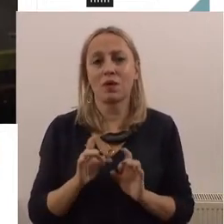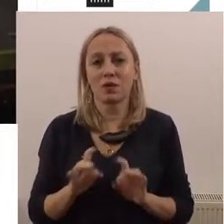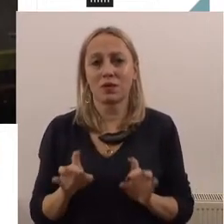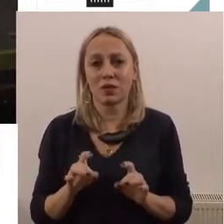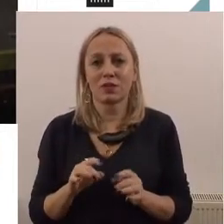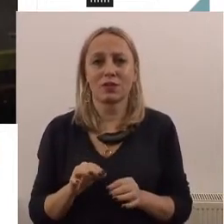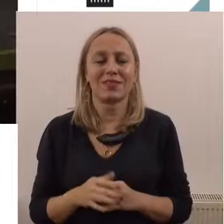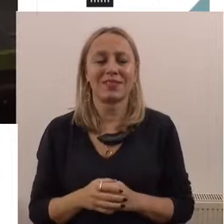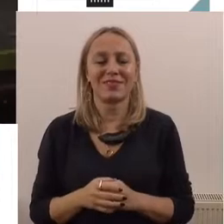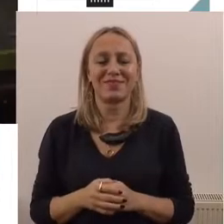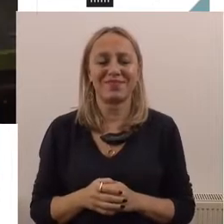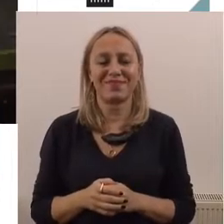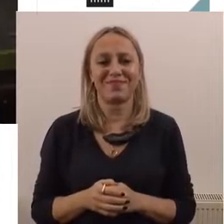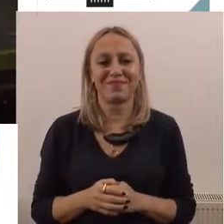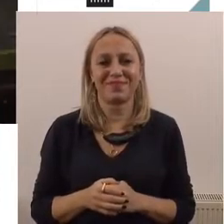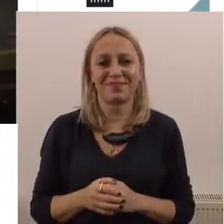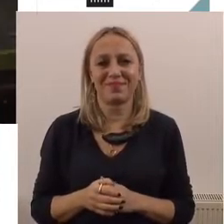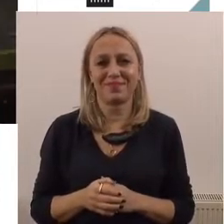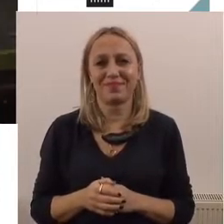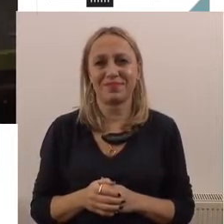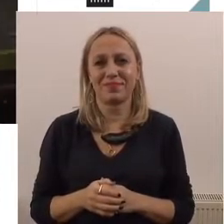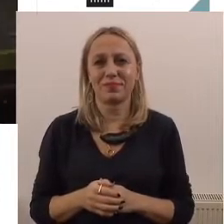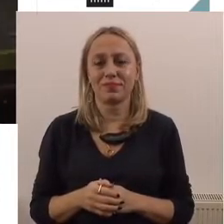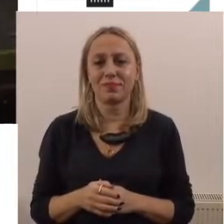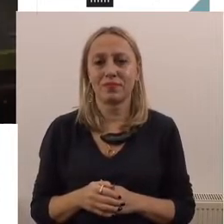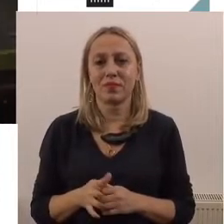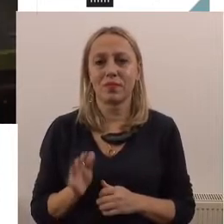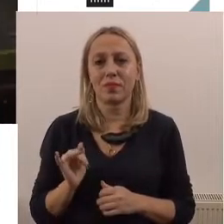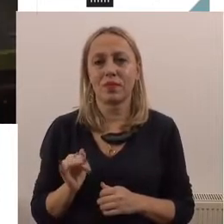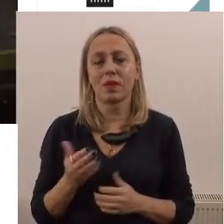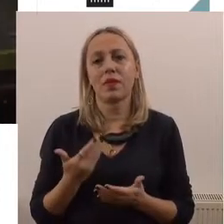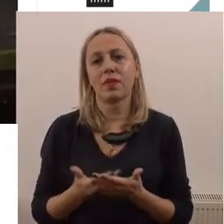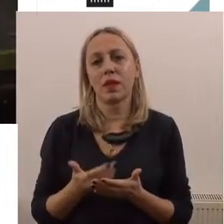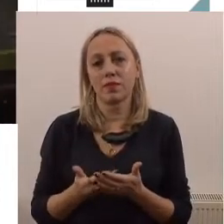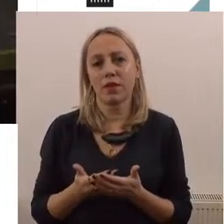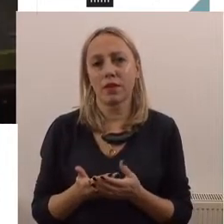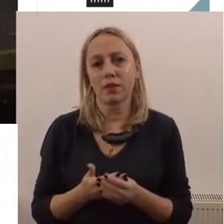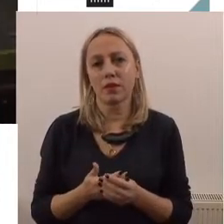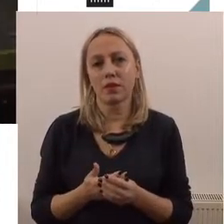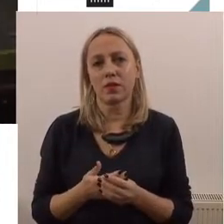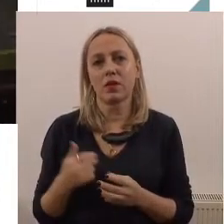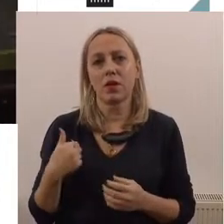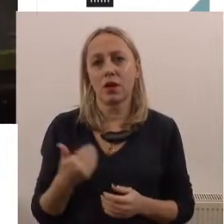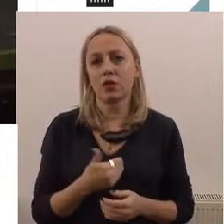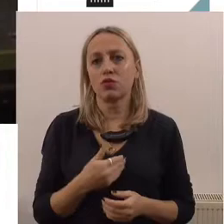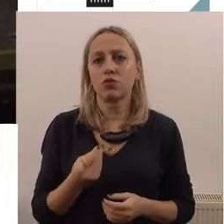If there are any questions, I would be happy to expand on that later.